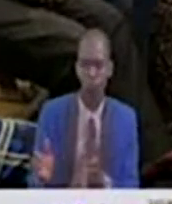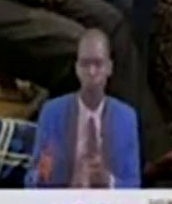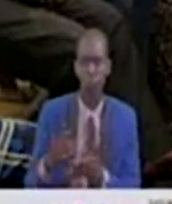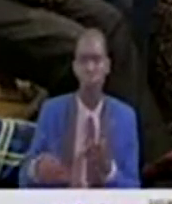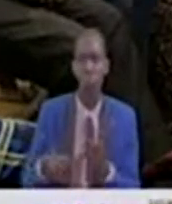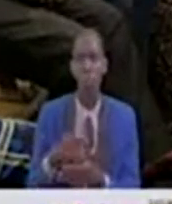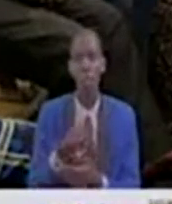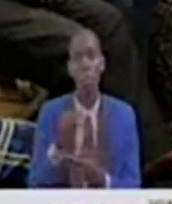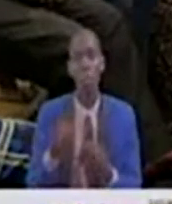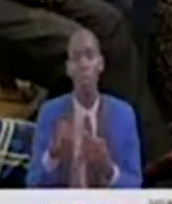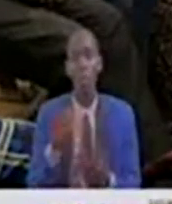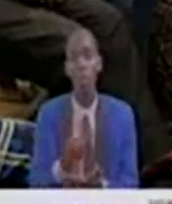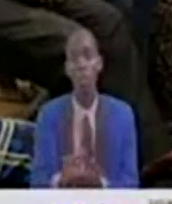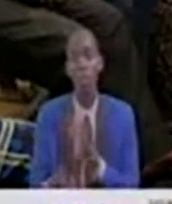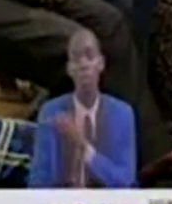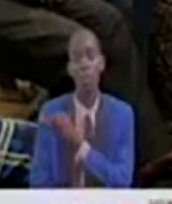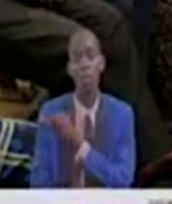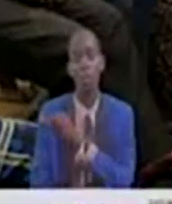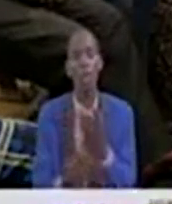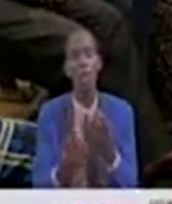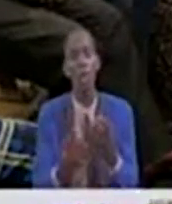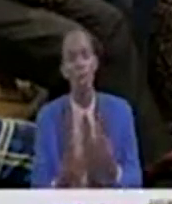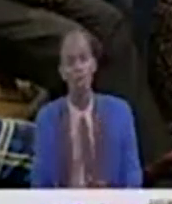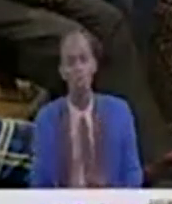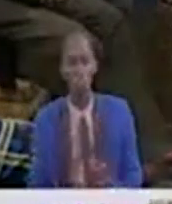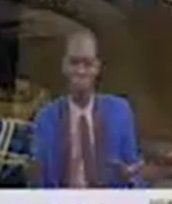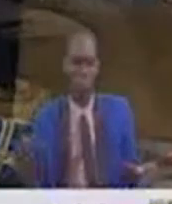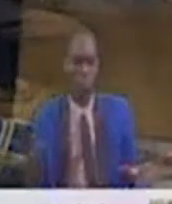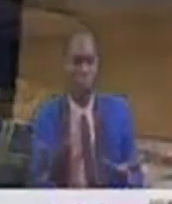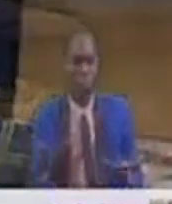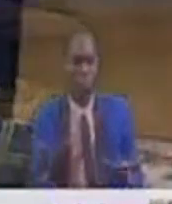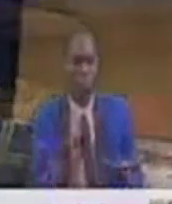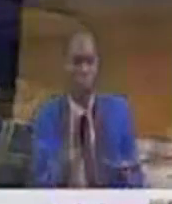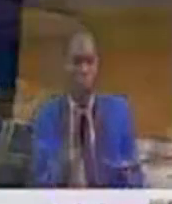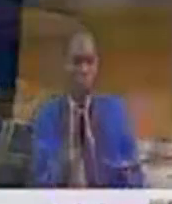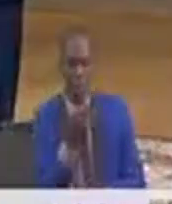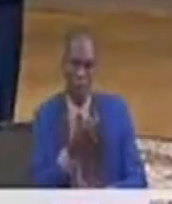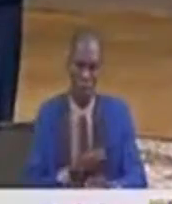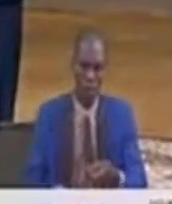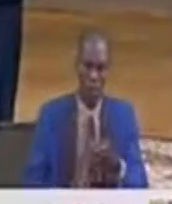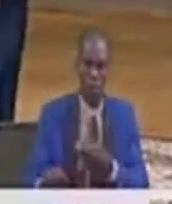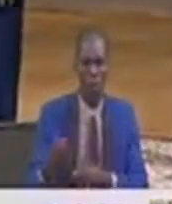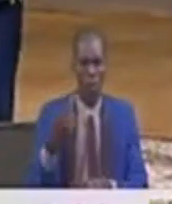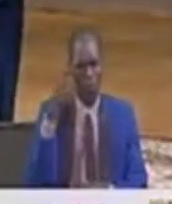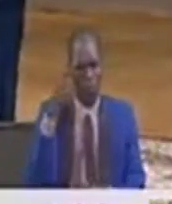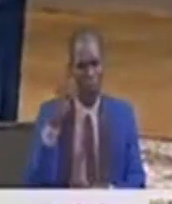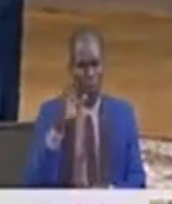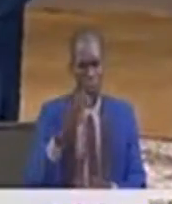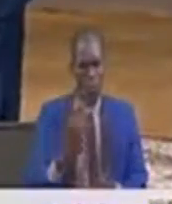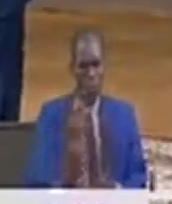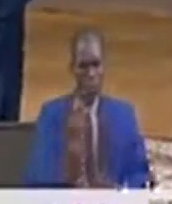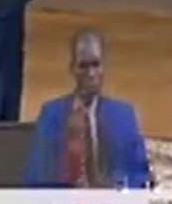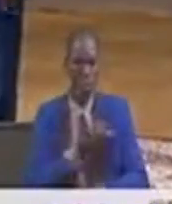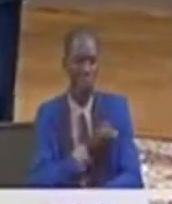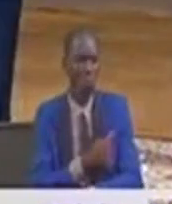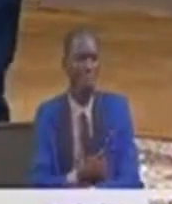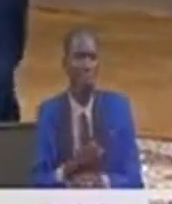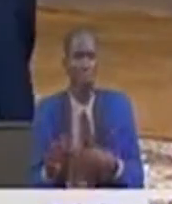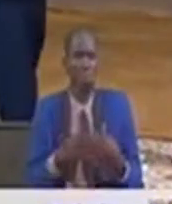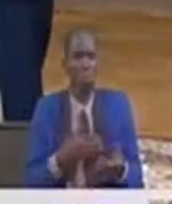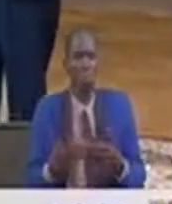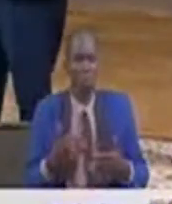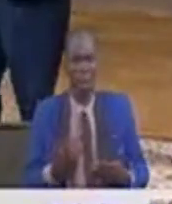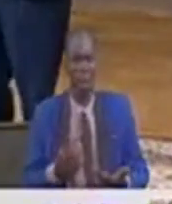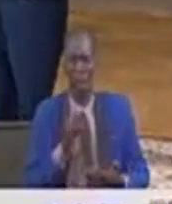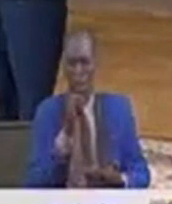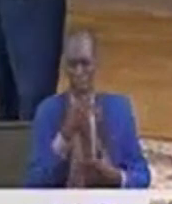temptation came, okay, sell me your birthright. He said, all right, take it. What am I going to do with the birthright? I'm dying of hunger.